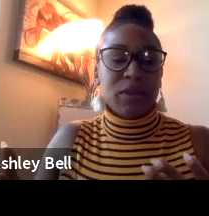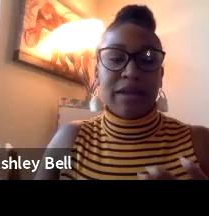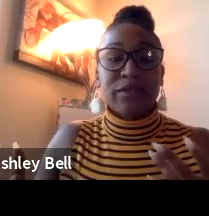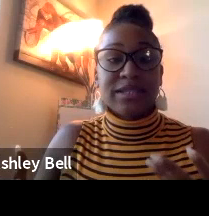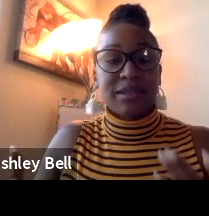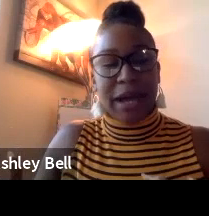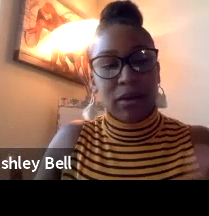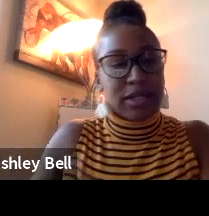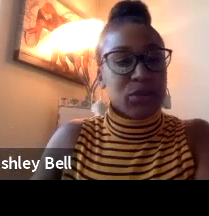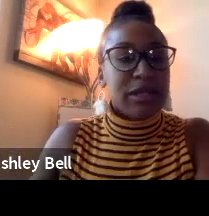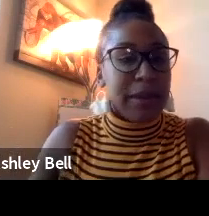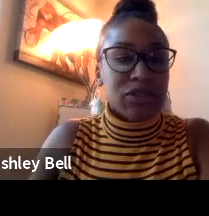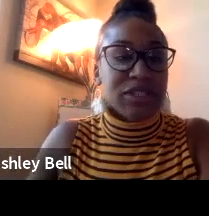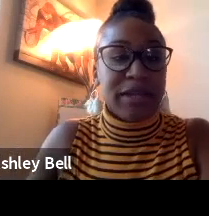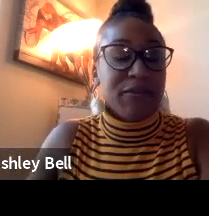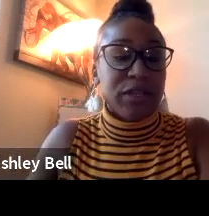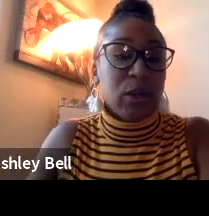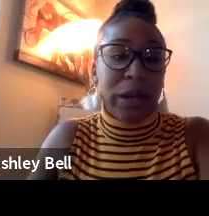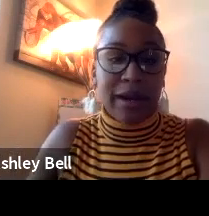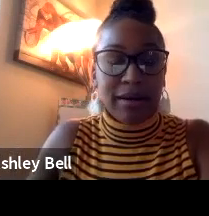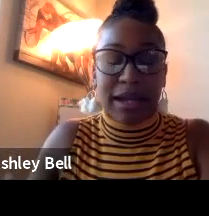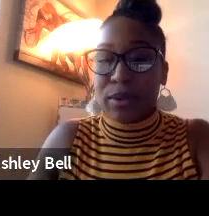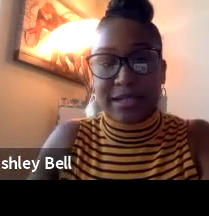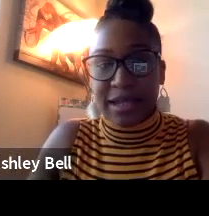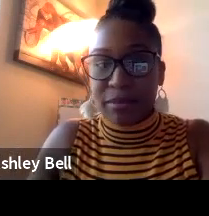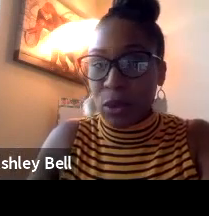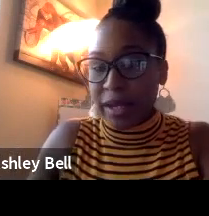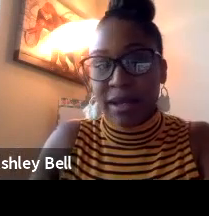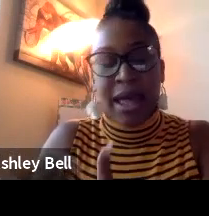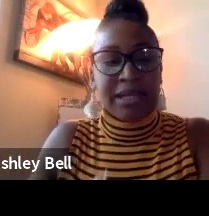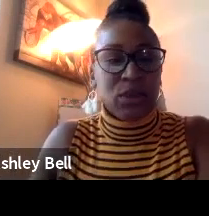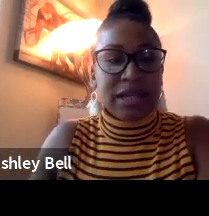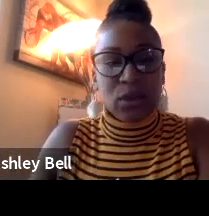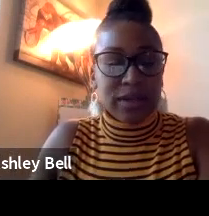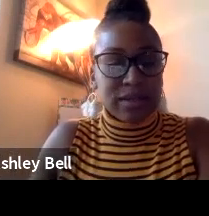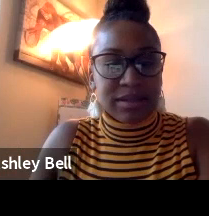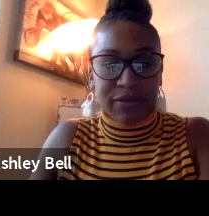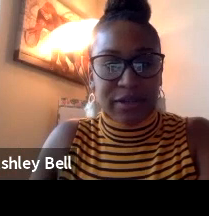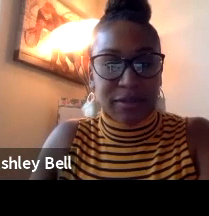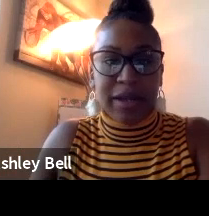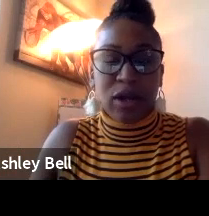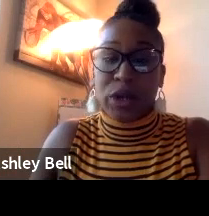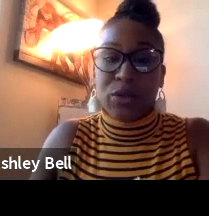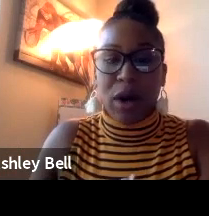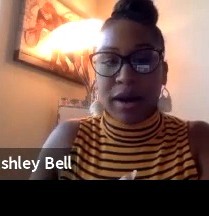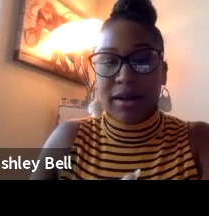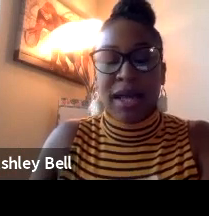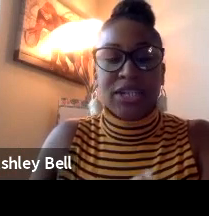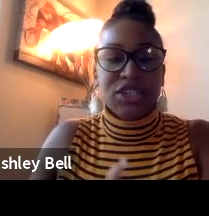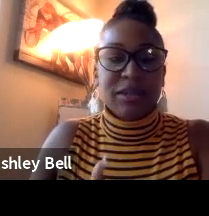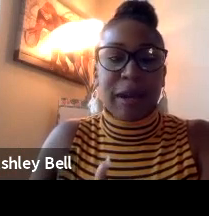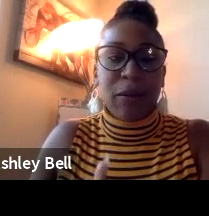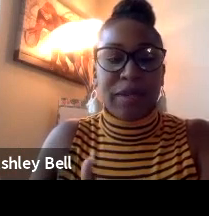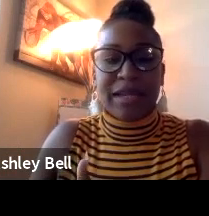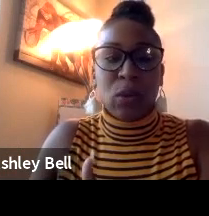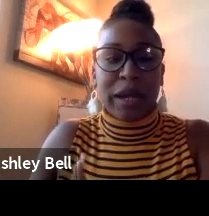not always what mindfulness is about. It's really about just being fully aware and present in the moment. And so that's going to look different depending on where you are. It's